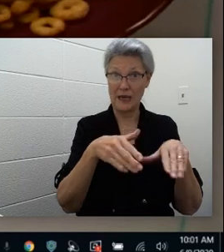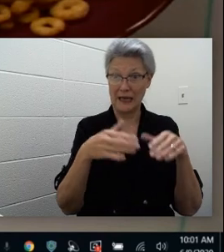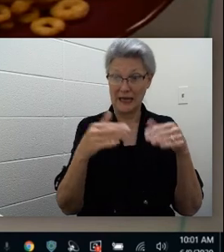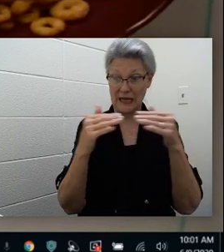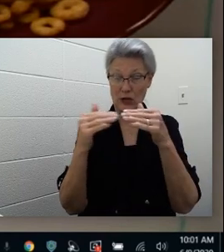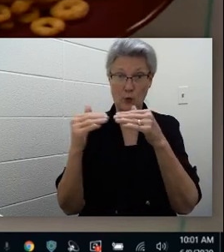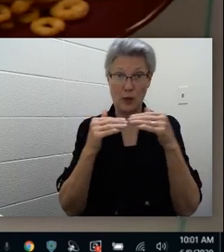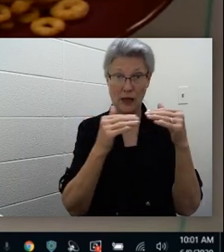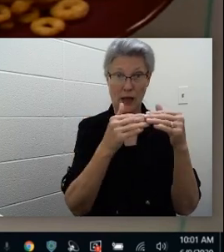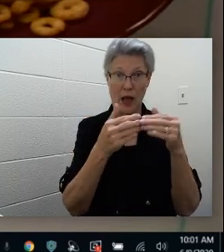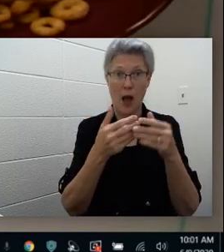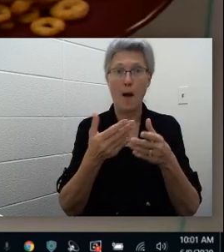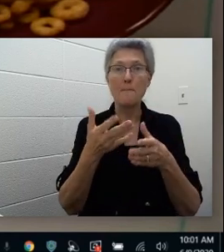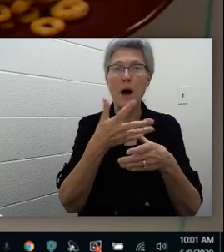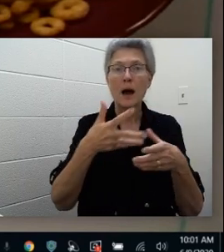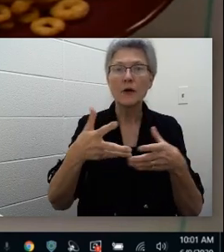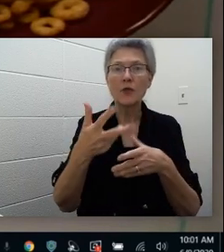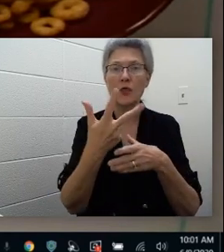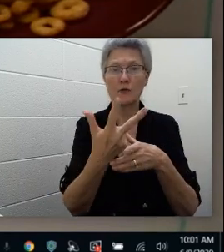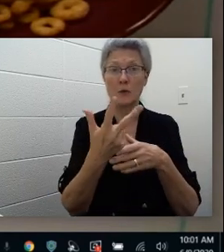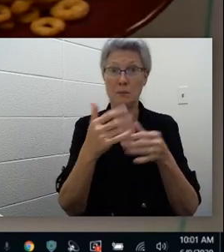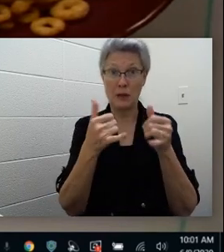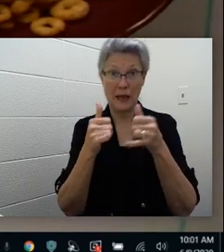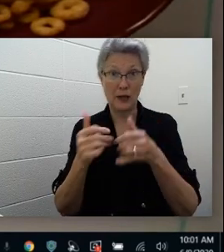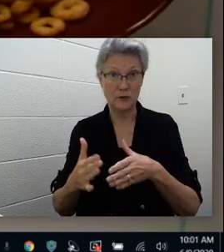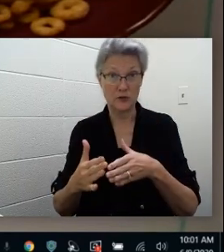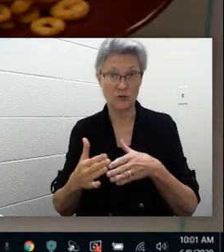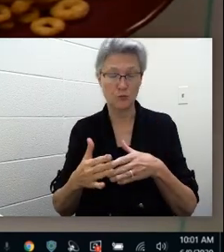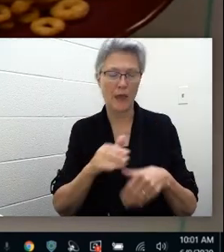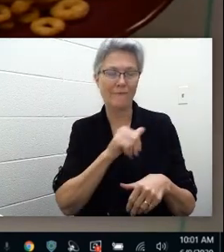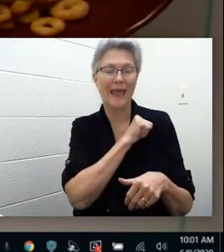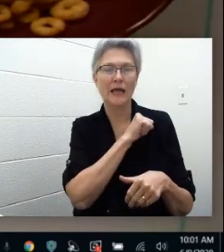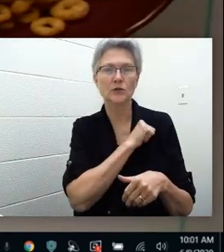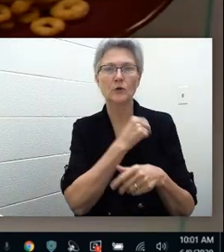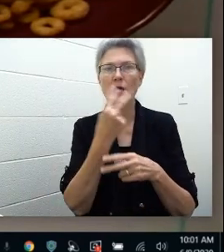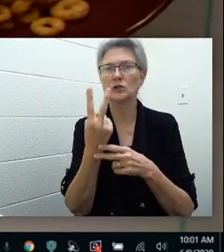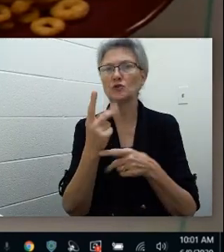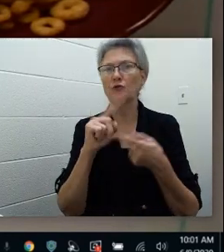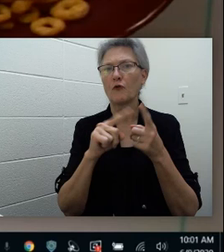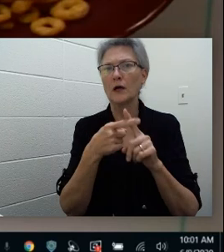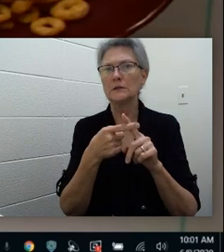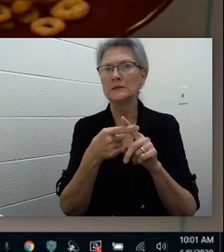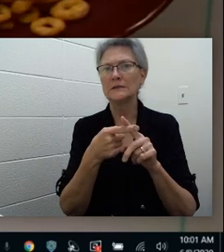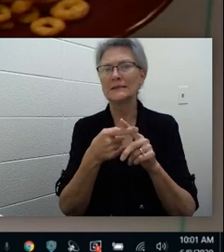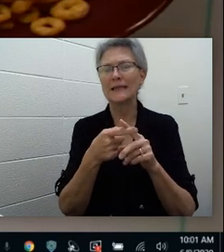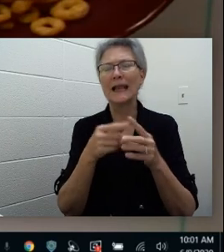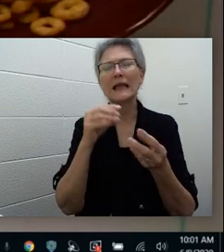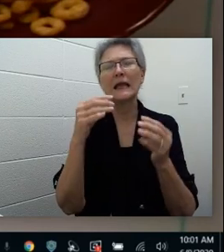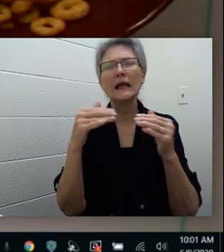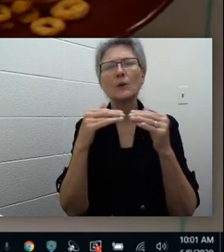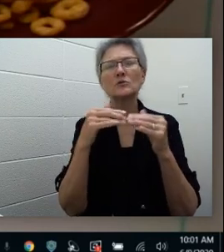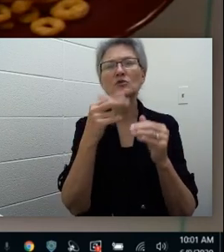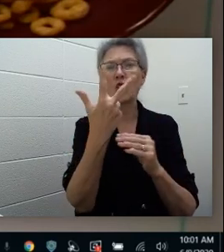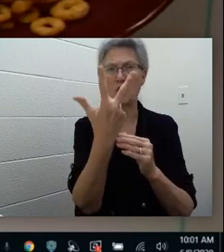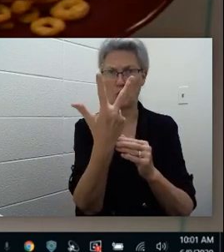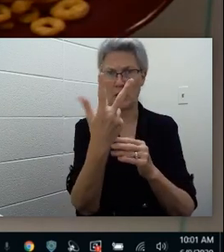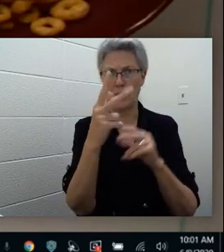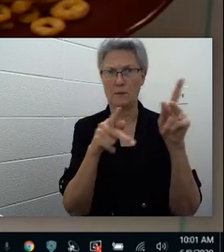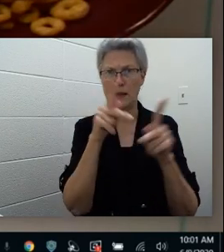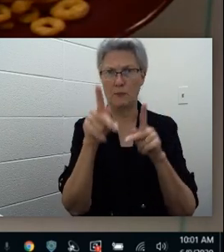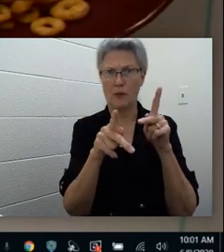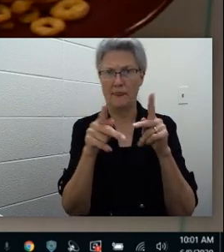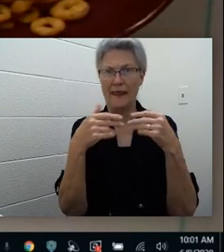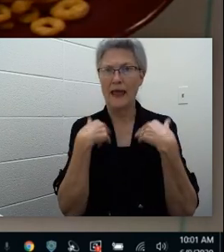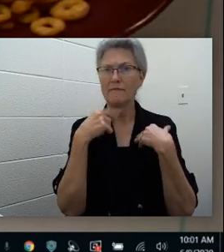as we're reading this problem, we're understanding that we've got Andrea and two of her friends. So that's a total of 3 people. And they have